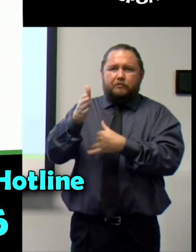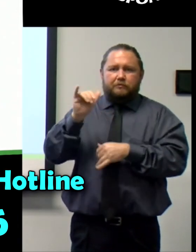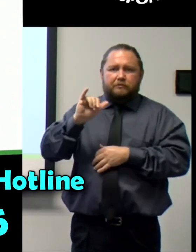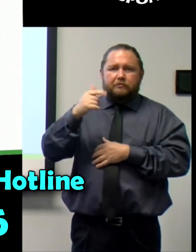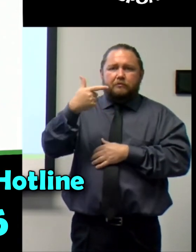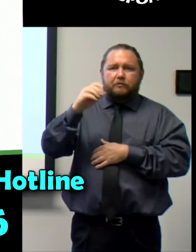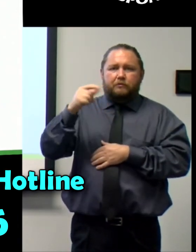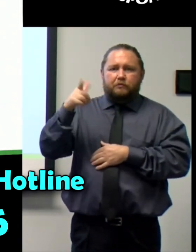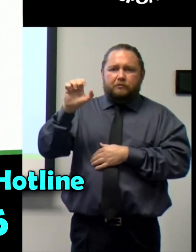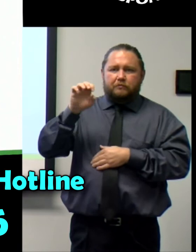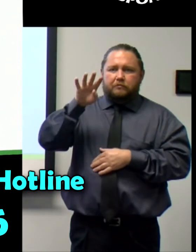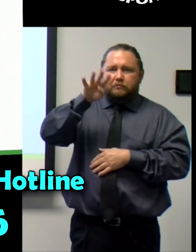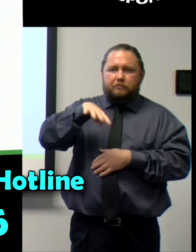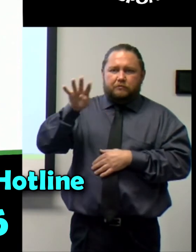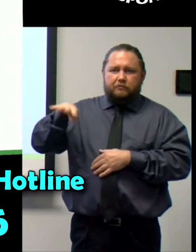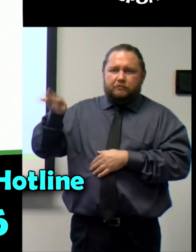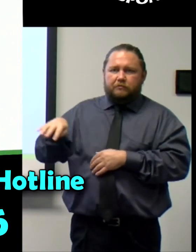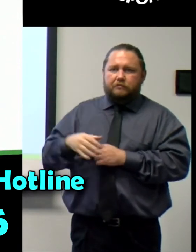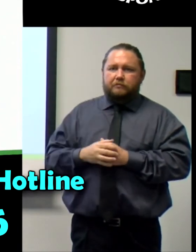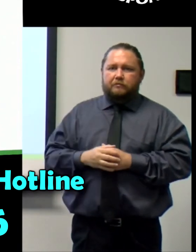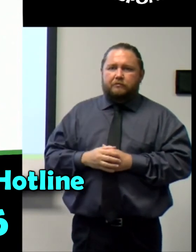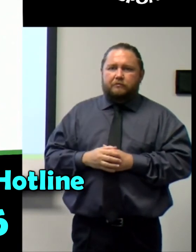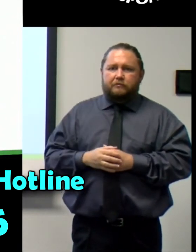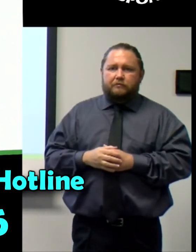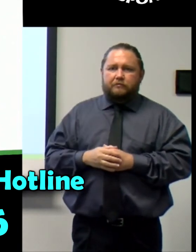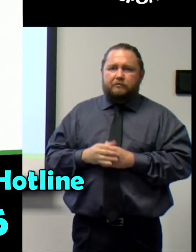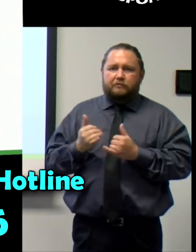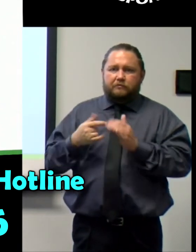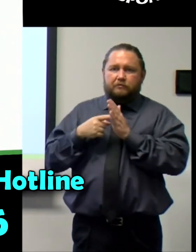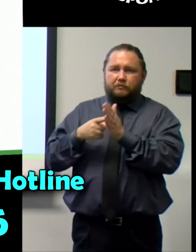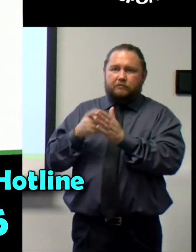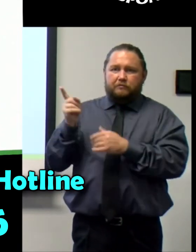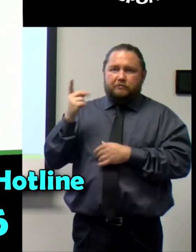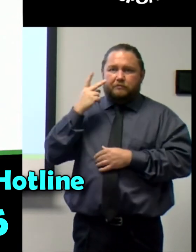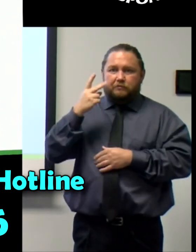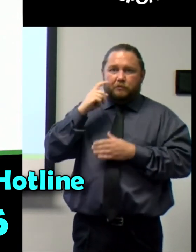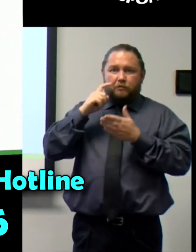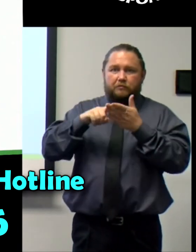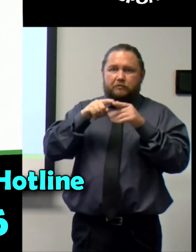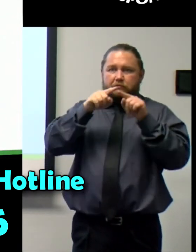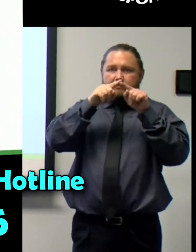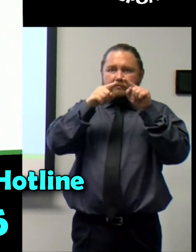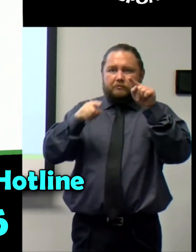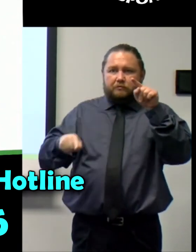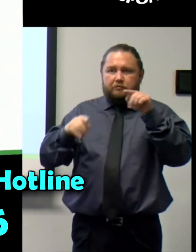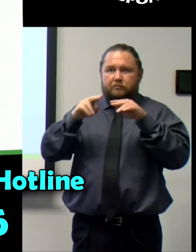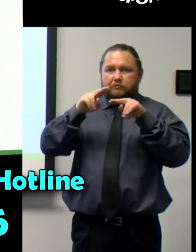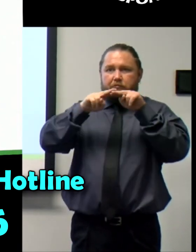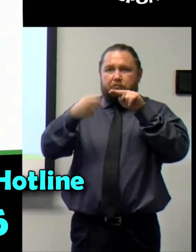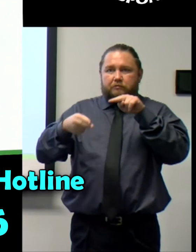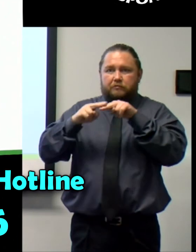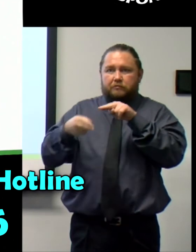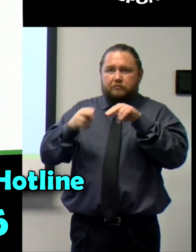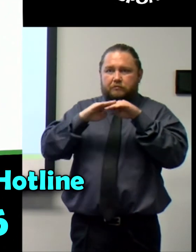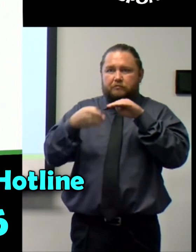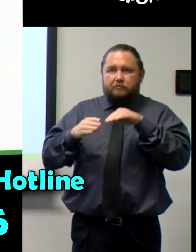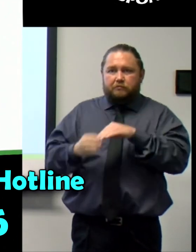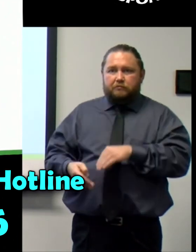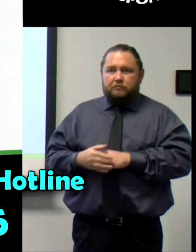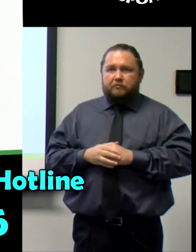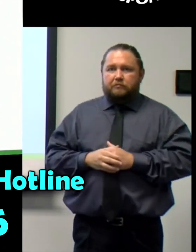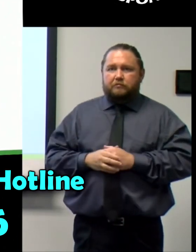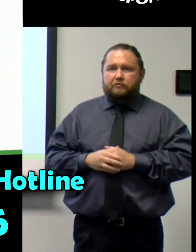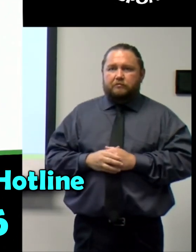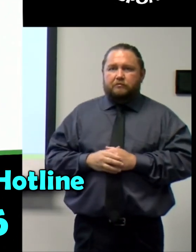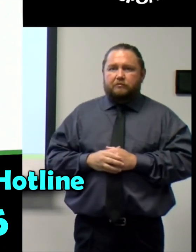having this downward trajectory, and as we continue through our phases to have those downward trajectories, that allows for us to know that we're moving at a